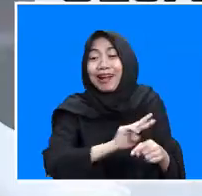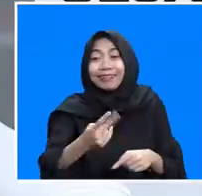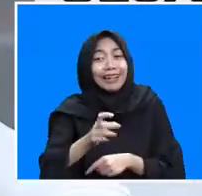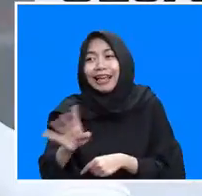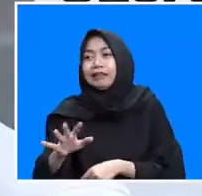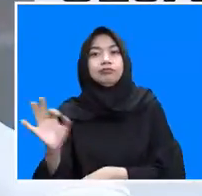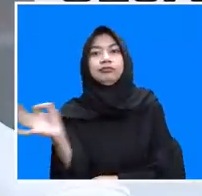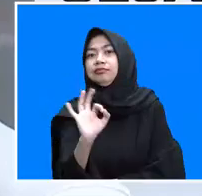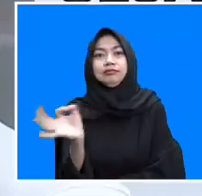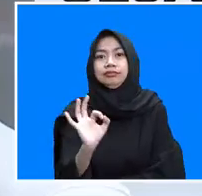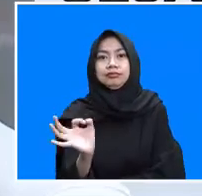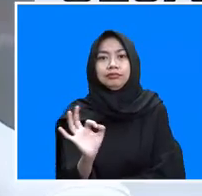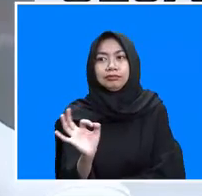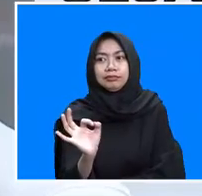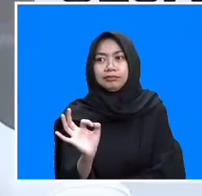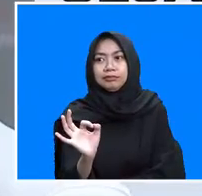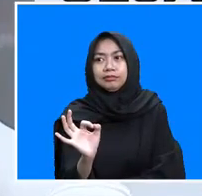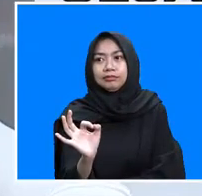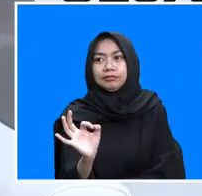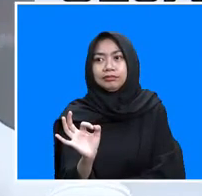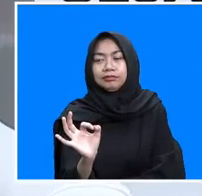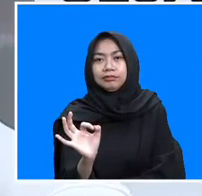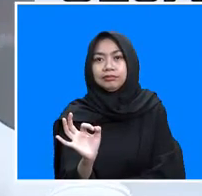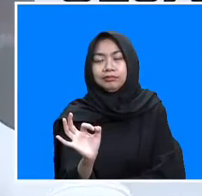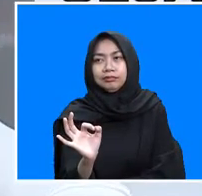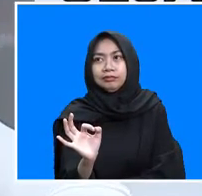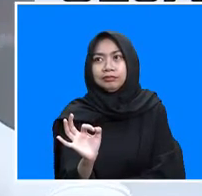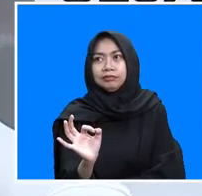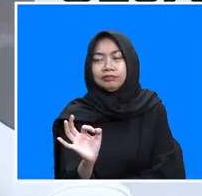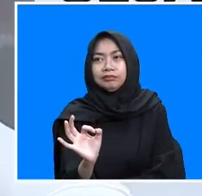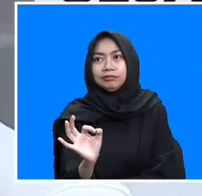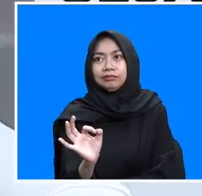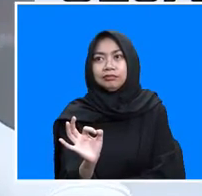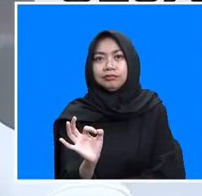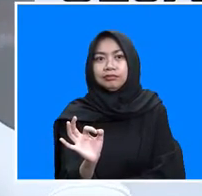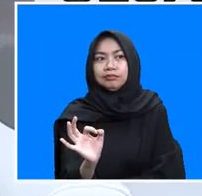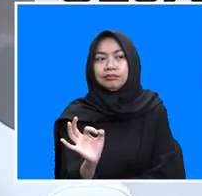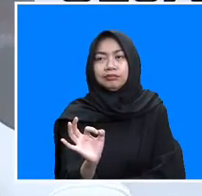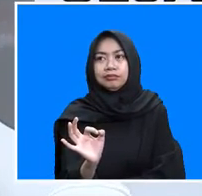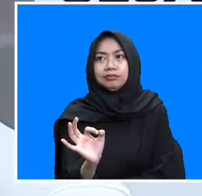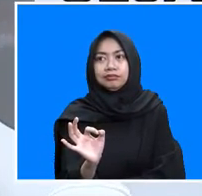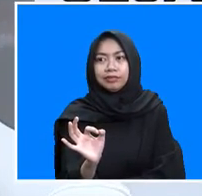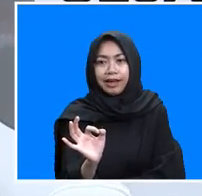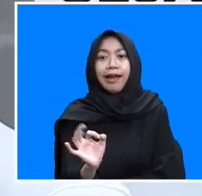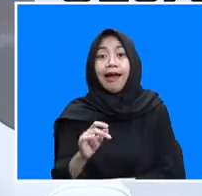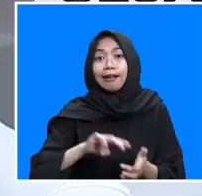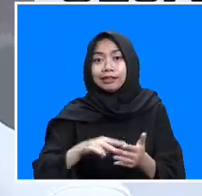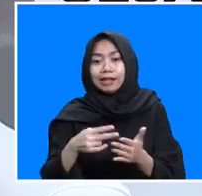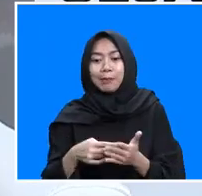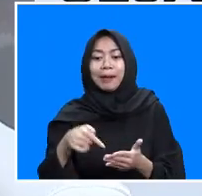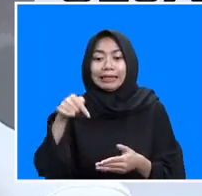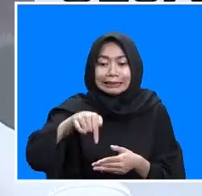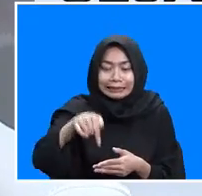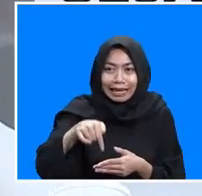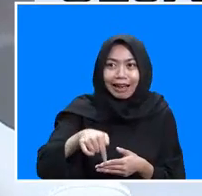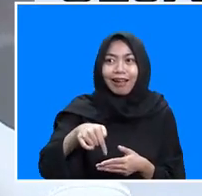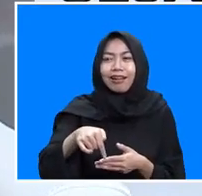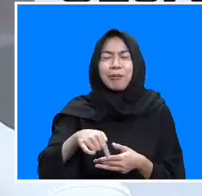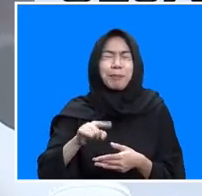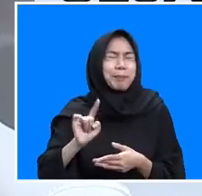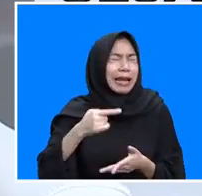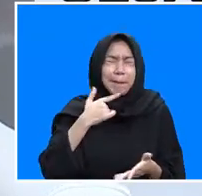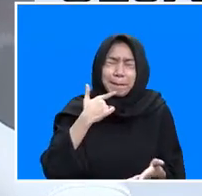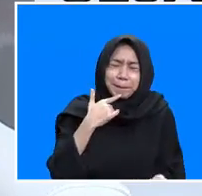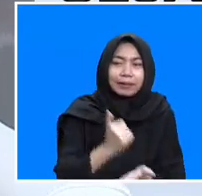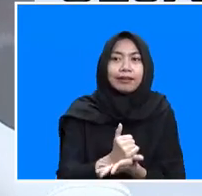Mm. And so this is why, you know, really it is most important to really keep schools